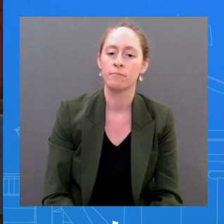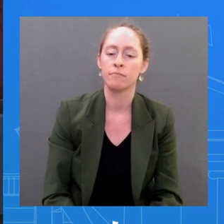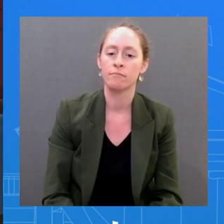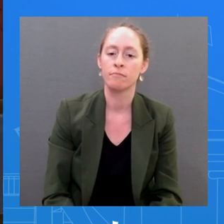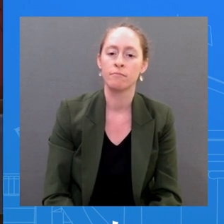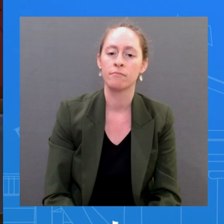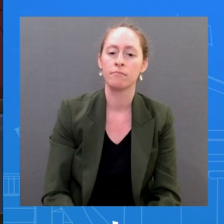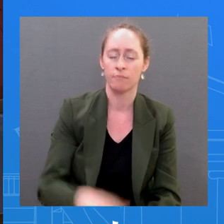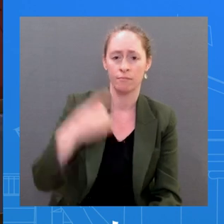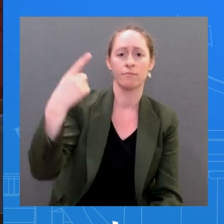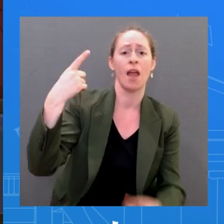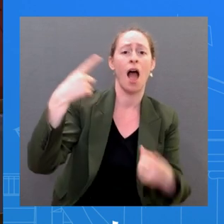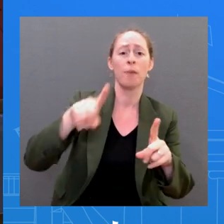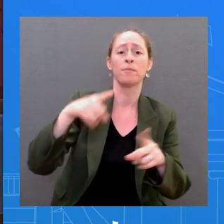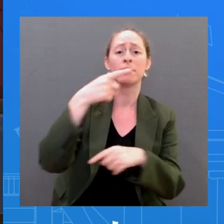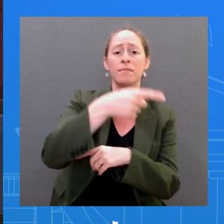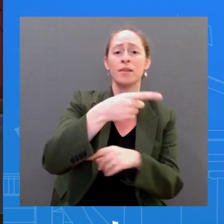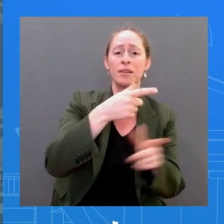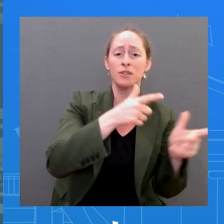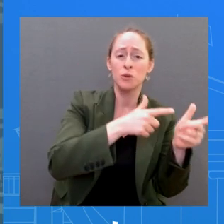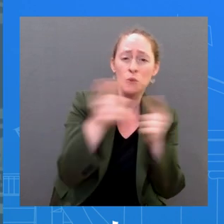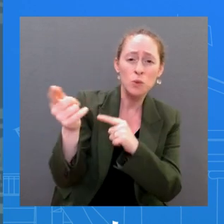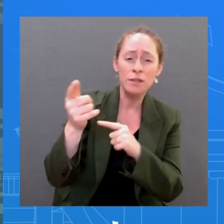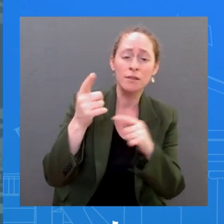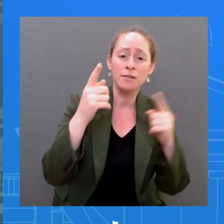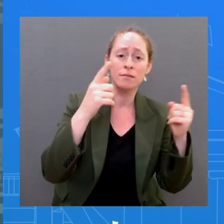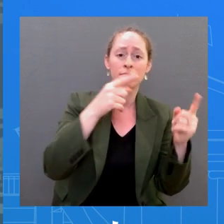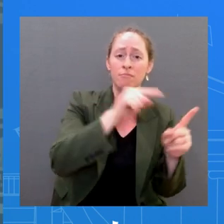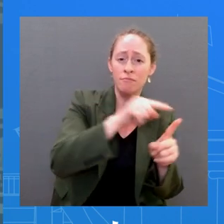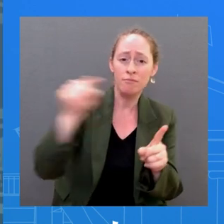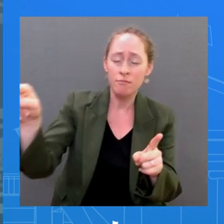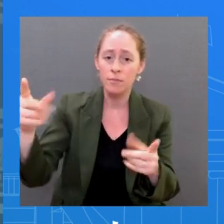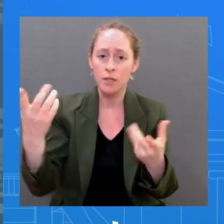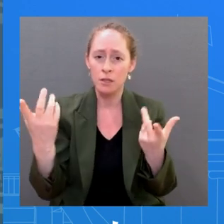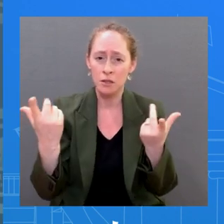now that would have stopped those two shootings, or even well, one of them?